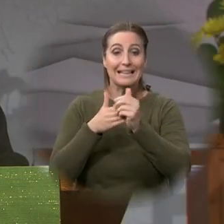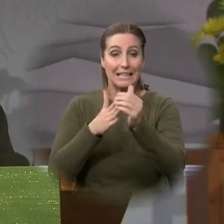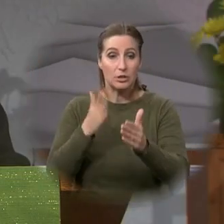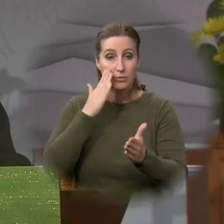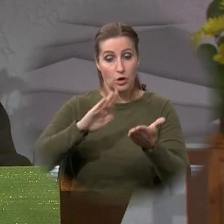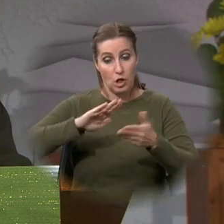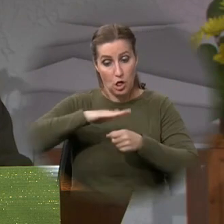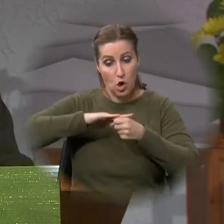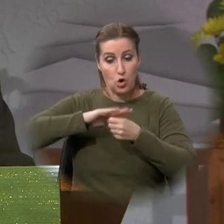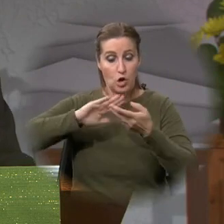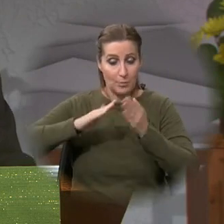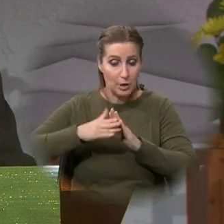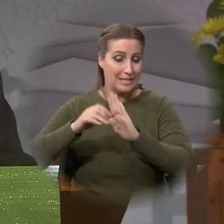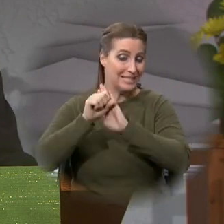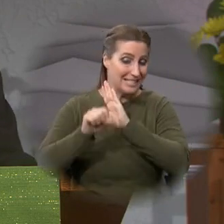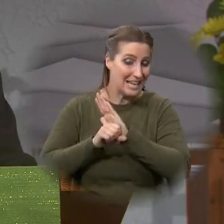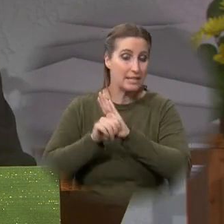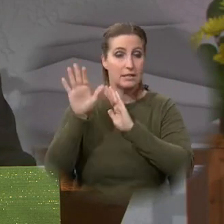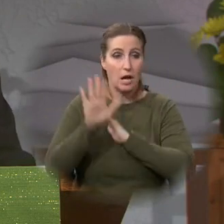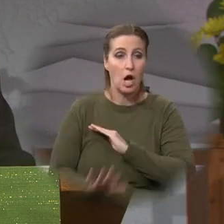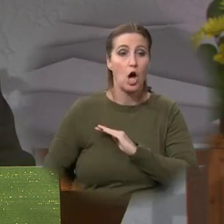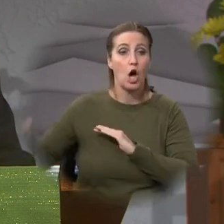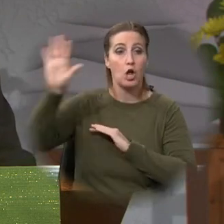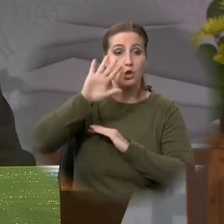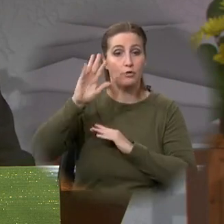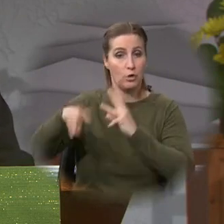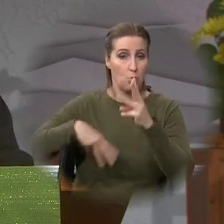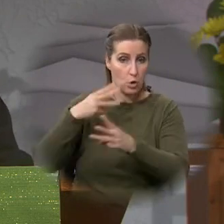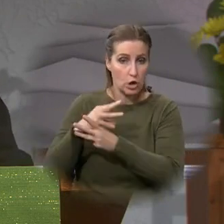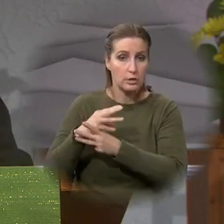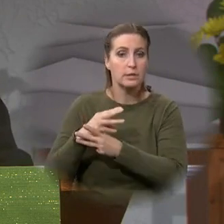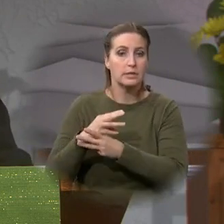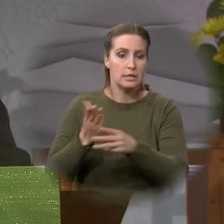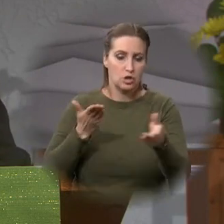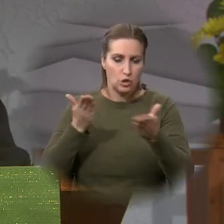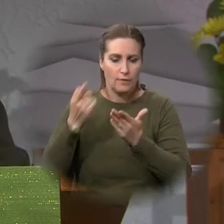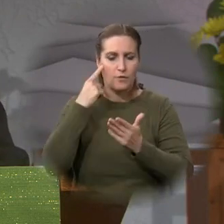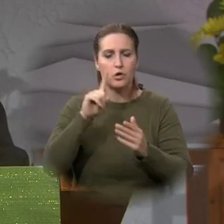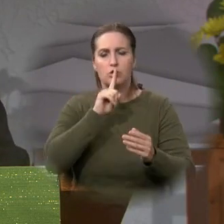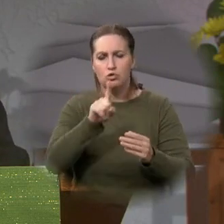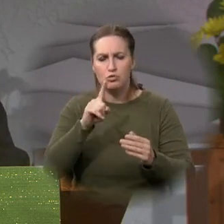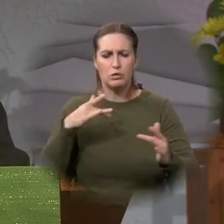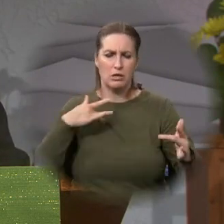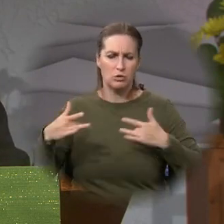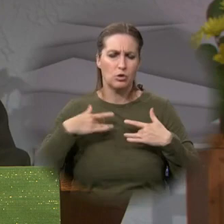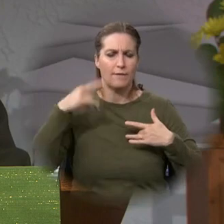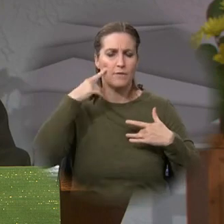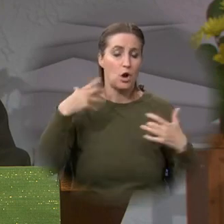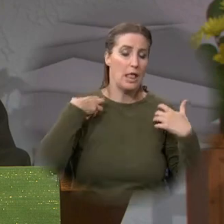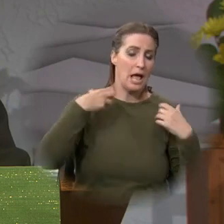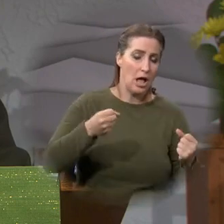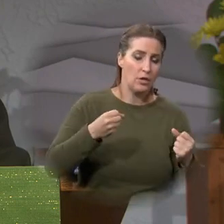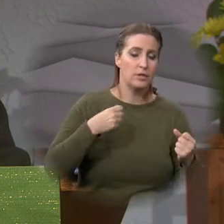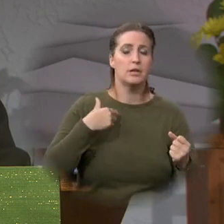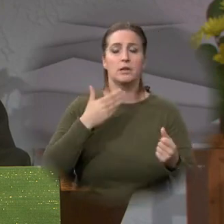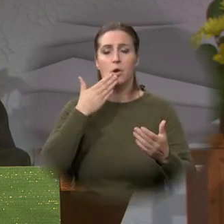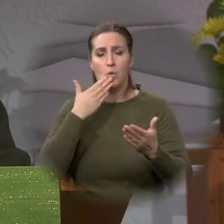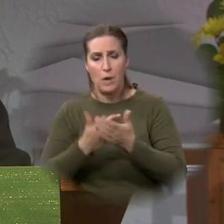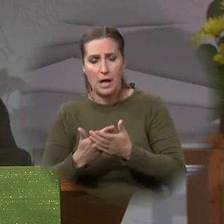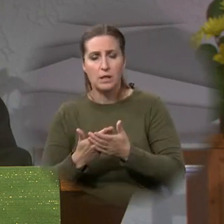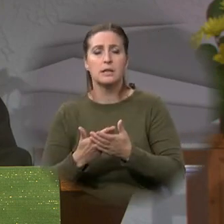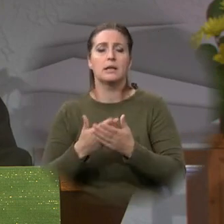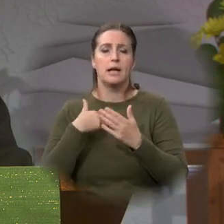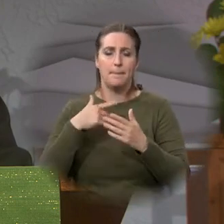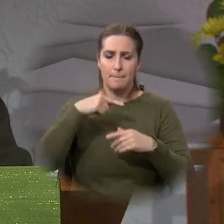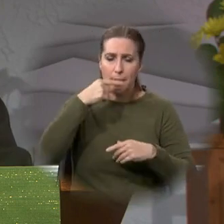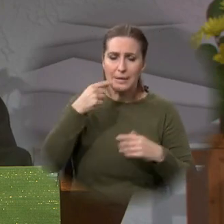local communities, states, and those on the national level will be servants of true concern for the health, welfare, public